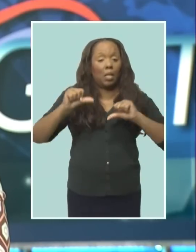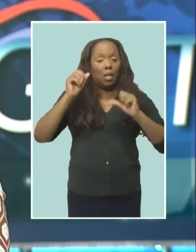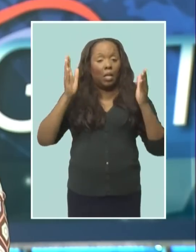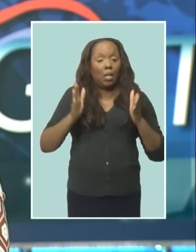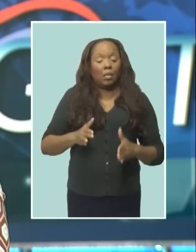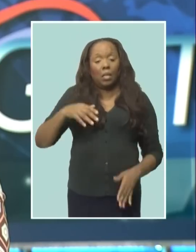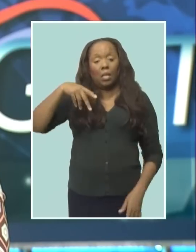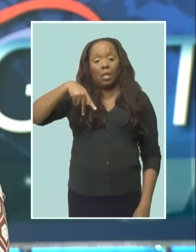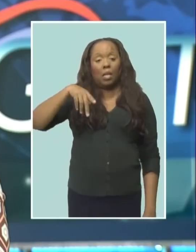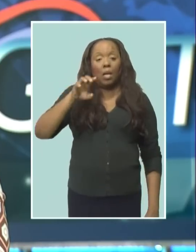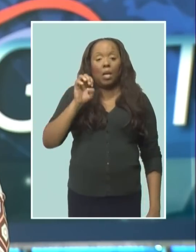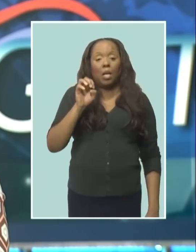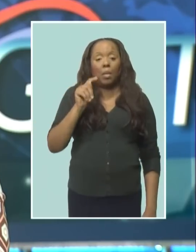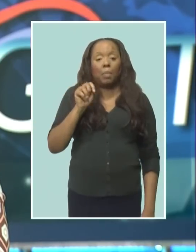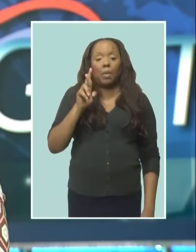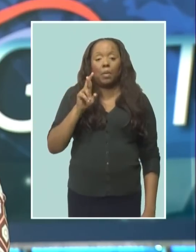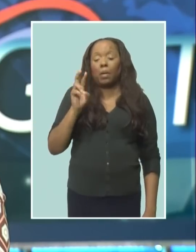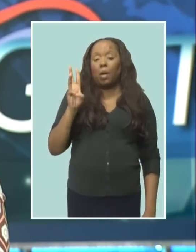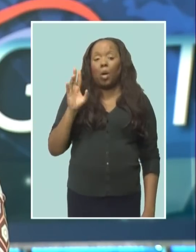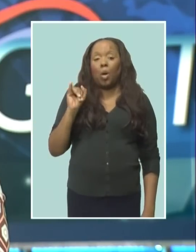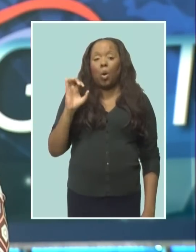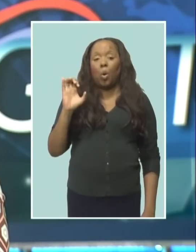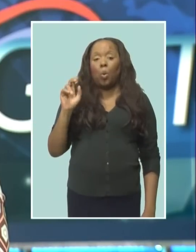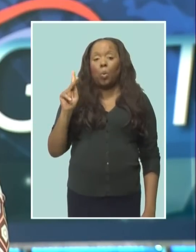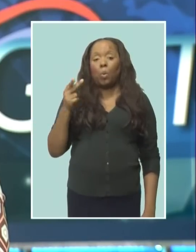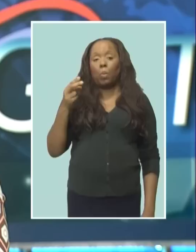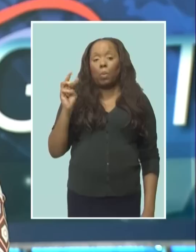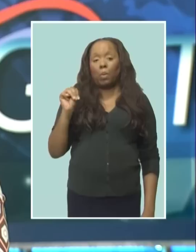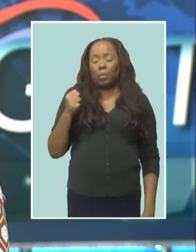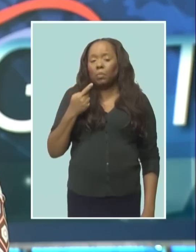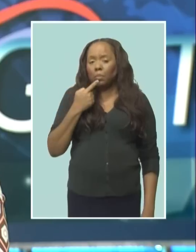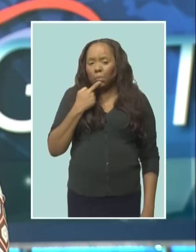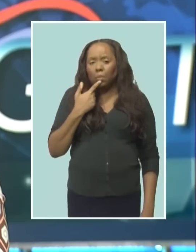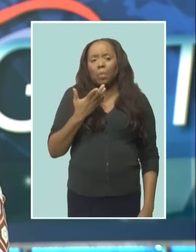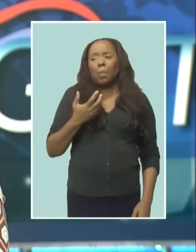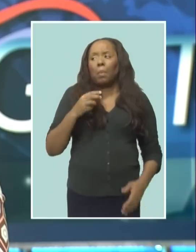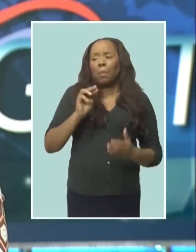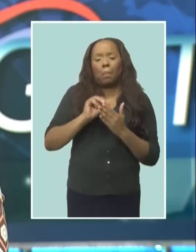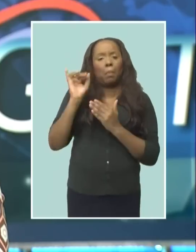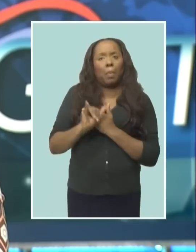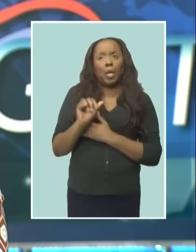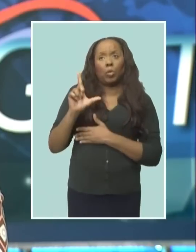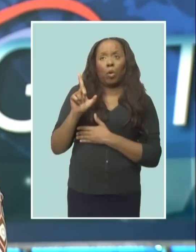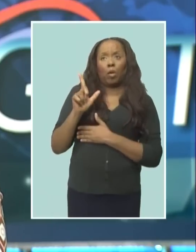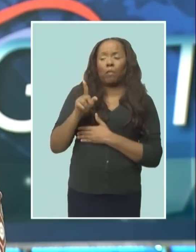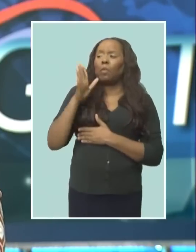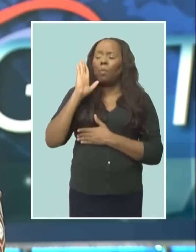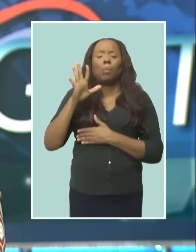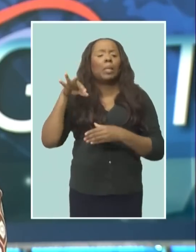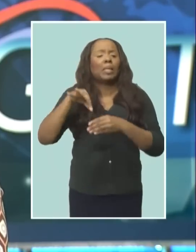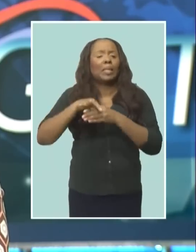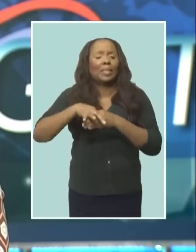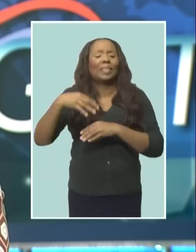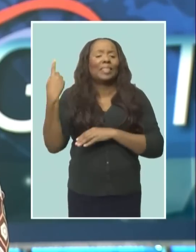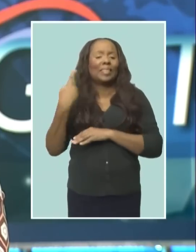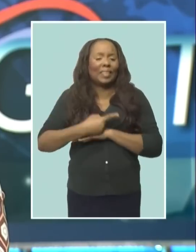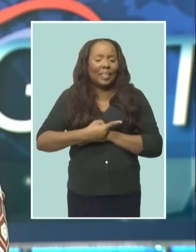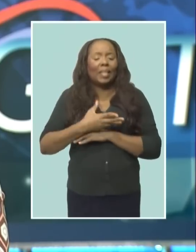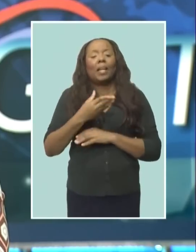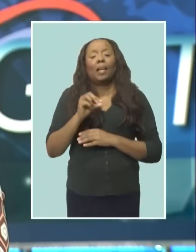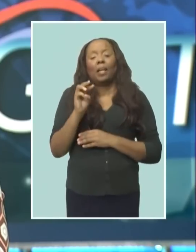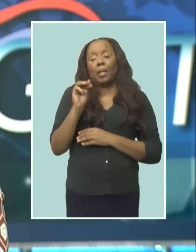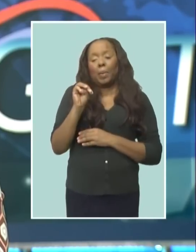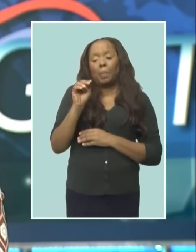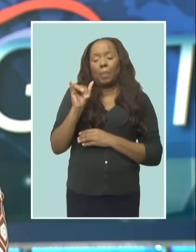political analyst Peter Wickham, who was commenting following the announcement of May 21st being set as election day and May 6th